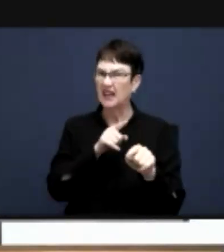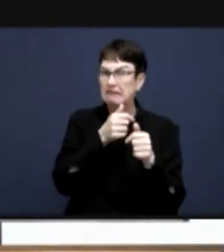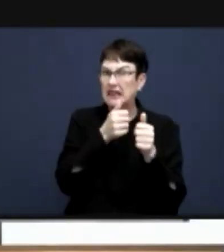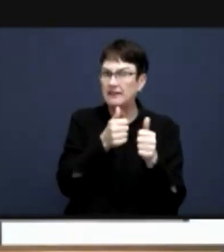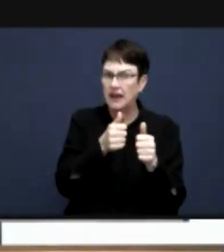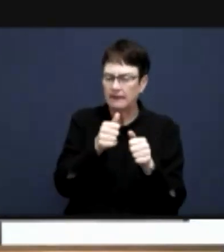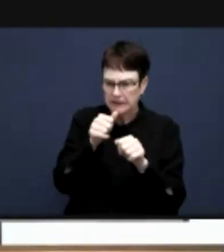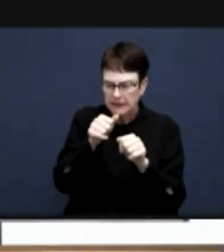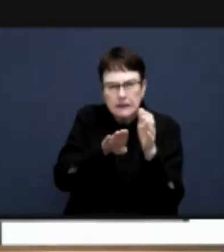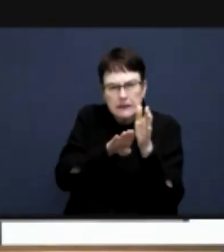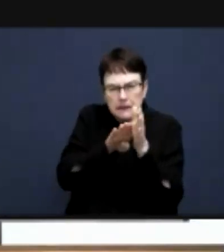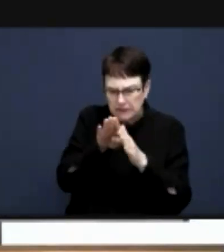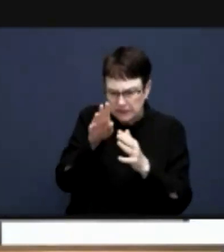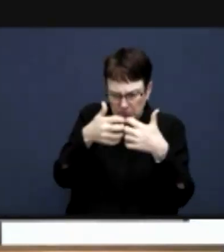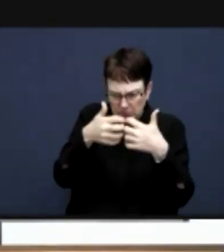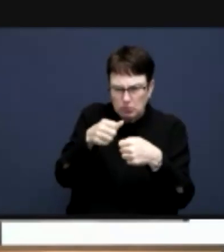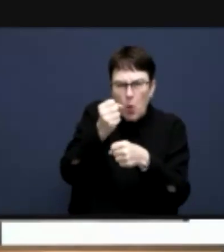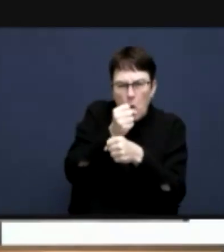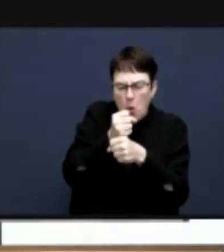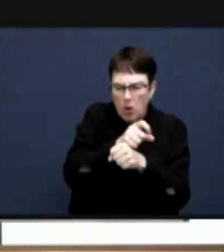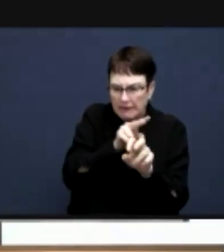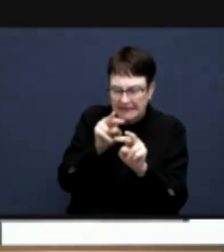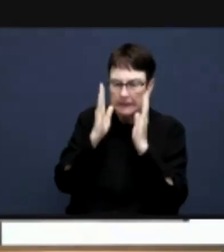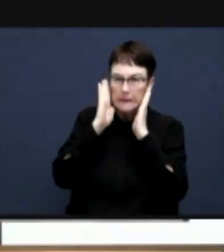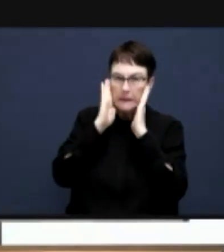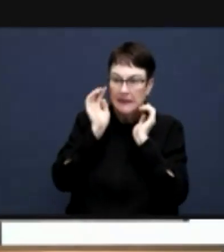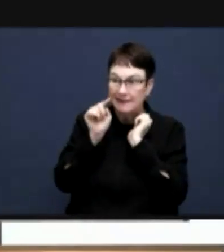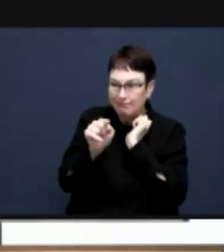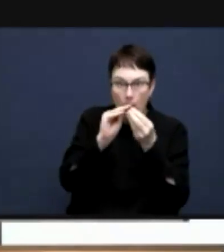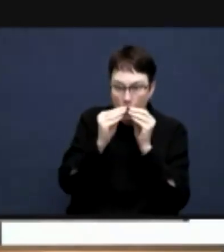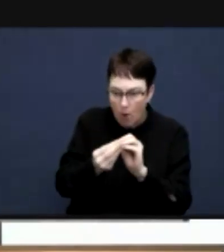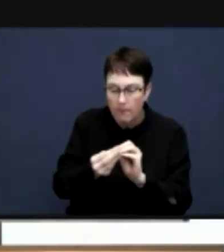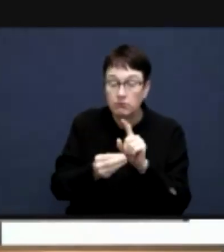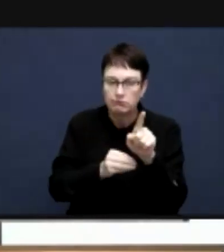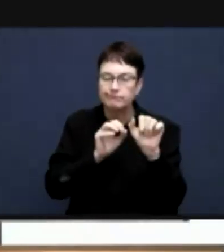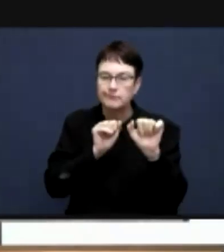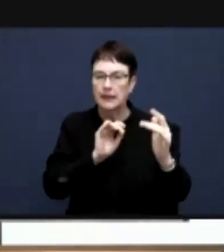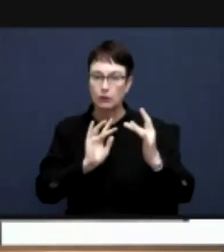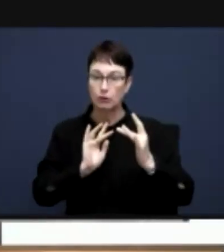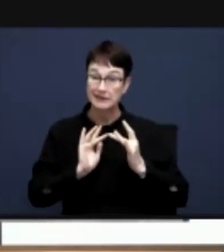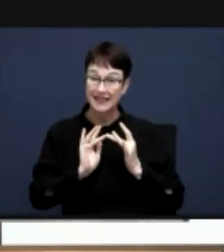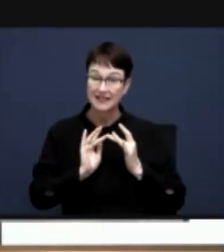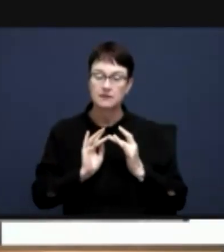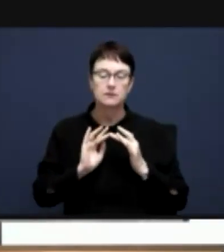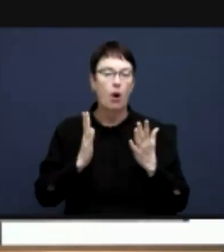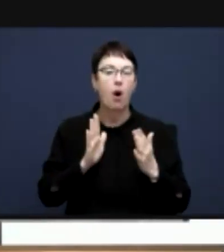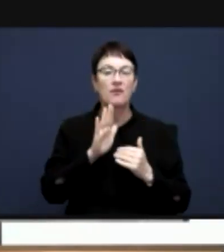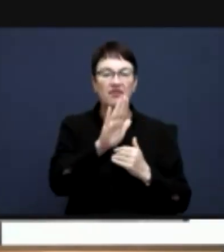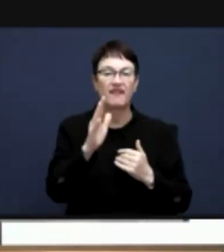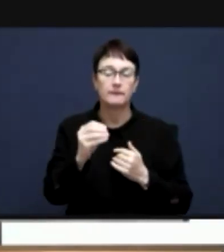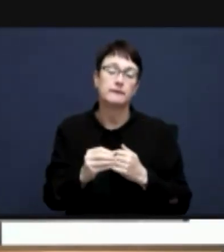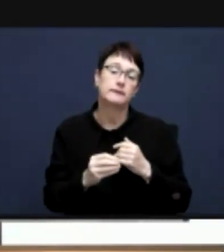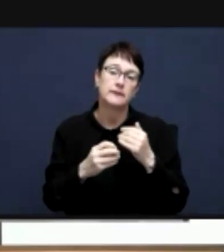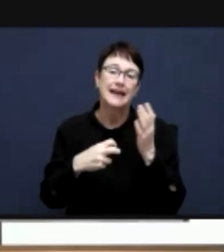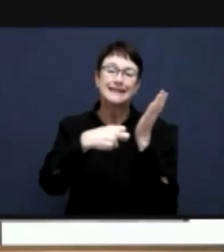are inside their projects. They will answer questions directly in their ticketing systems, and they